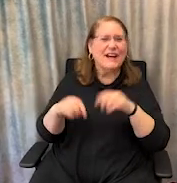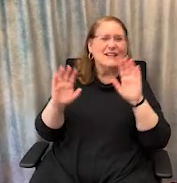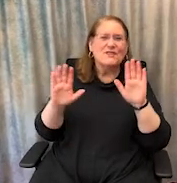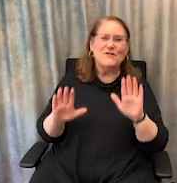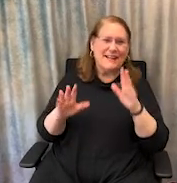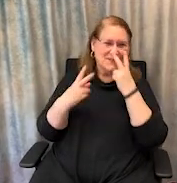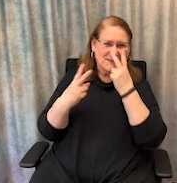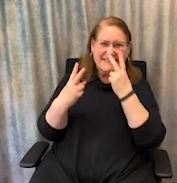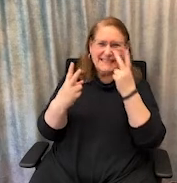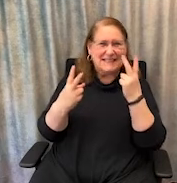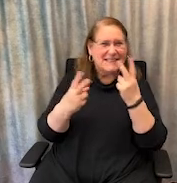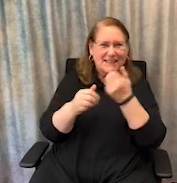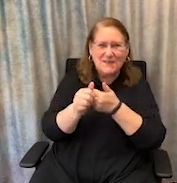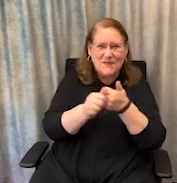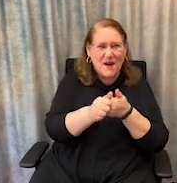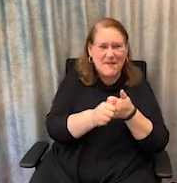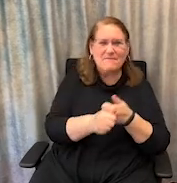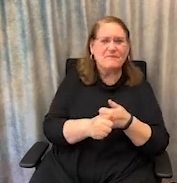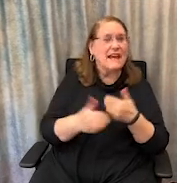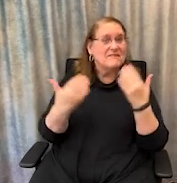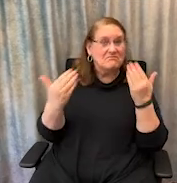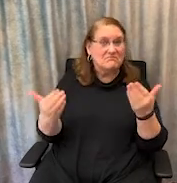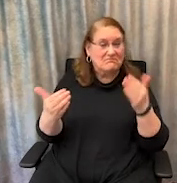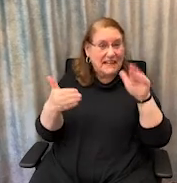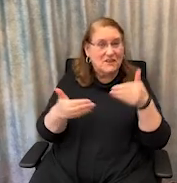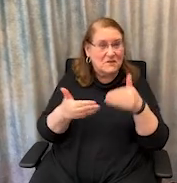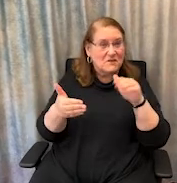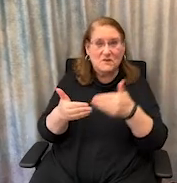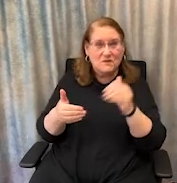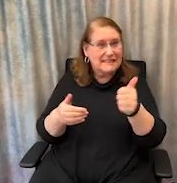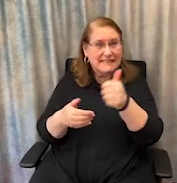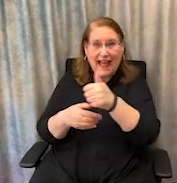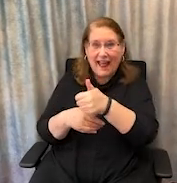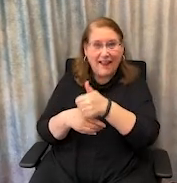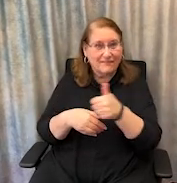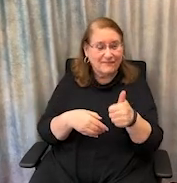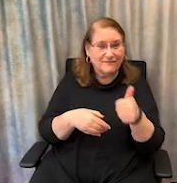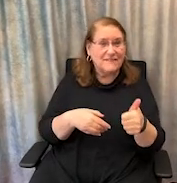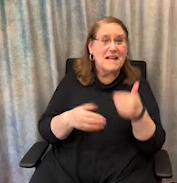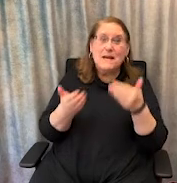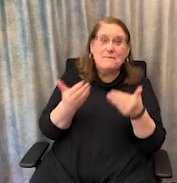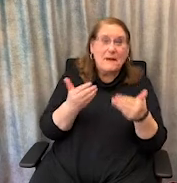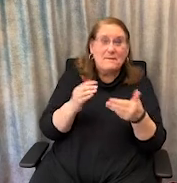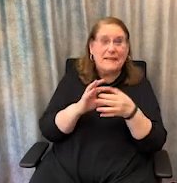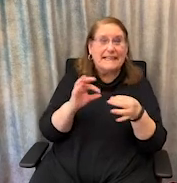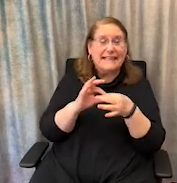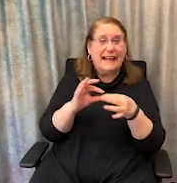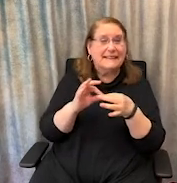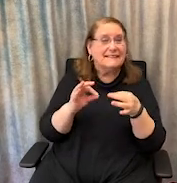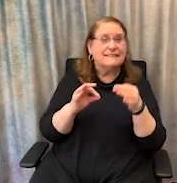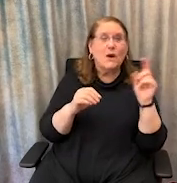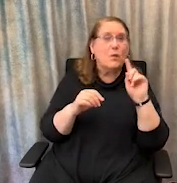great to see you all. So why don't we go, why don't you guys go ahead and introduce yourself and maybe tell